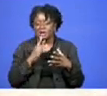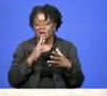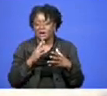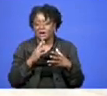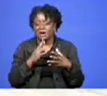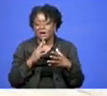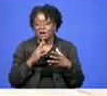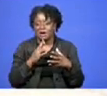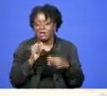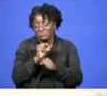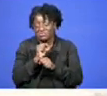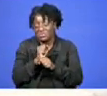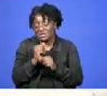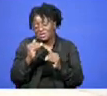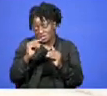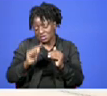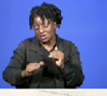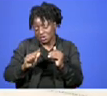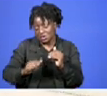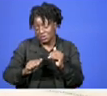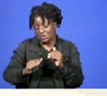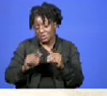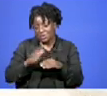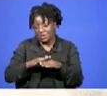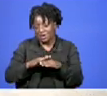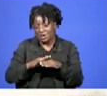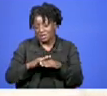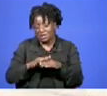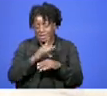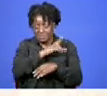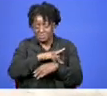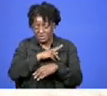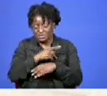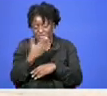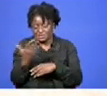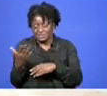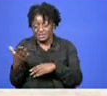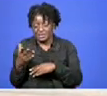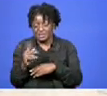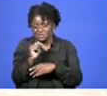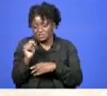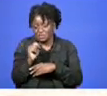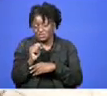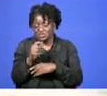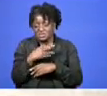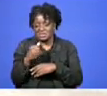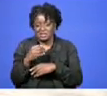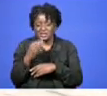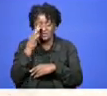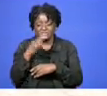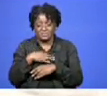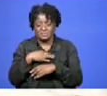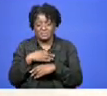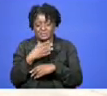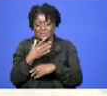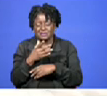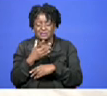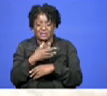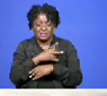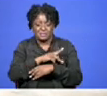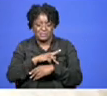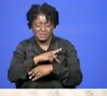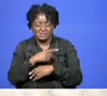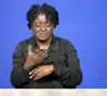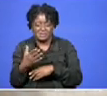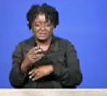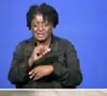really low on toiletries and feminine feminine hygiene products, those kind of things. So anything between A to